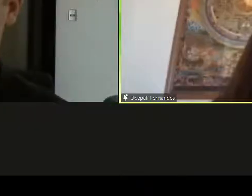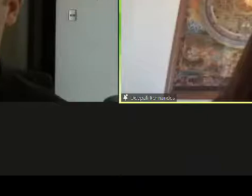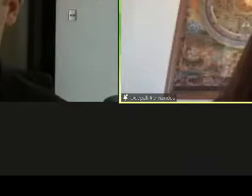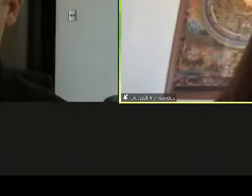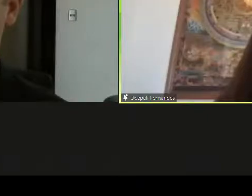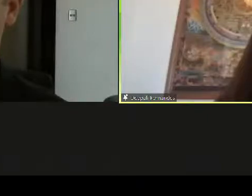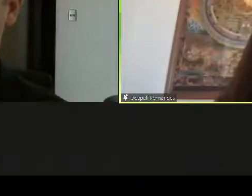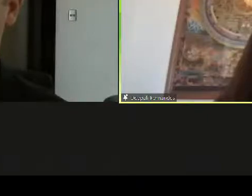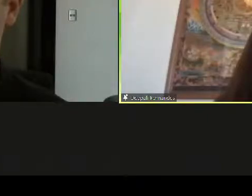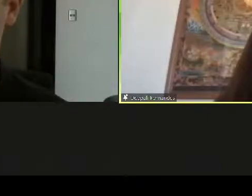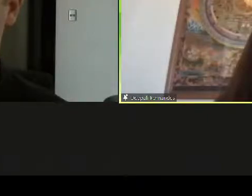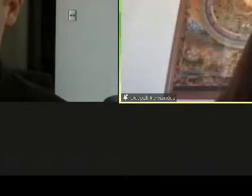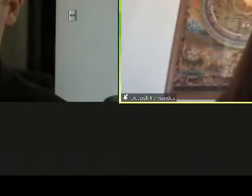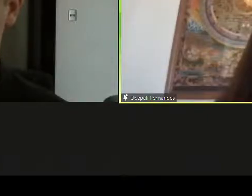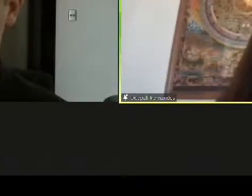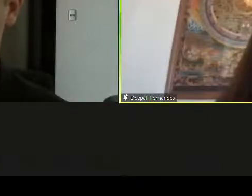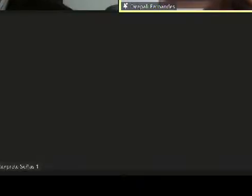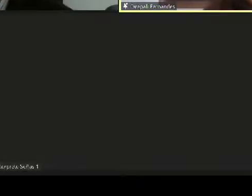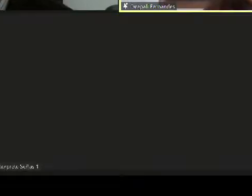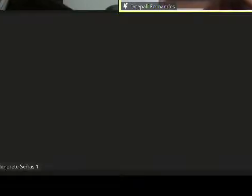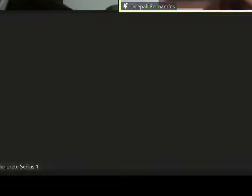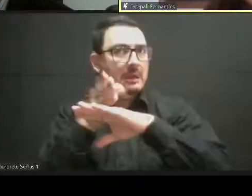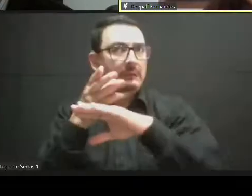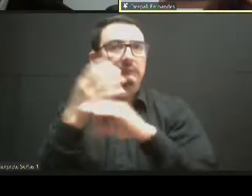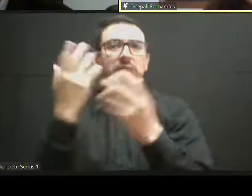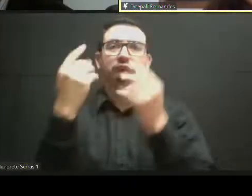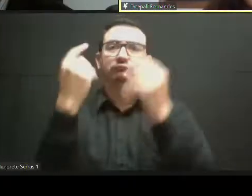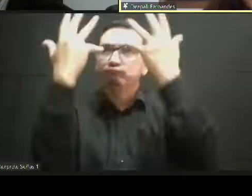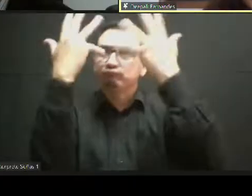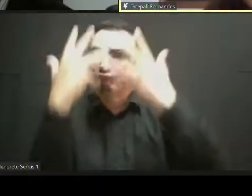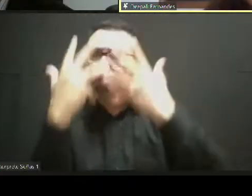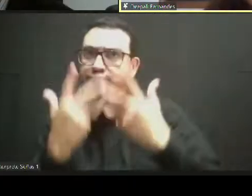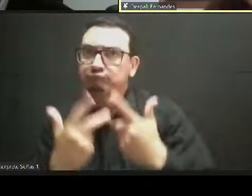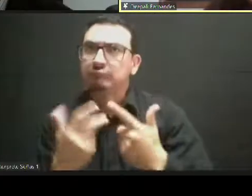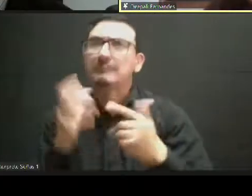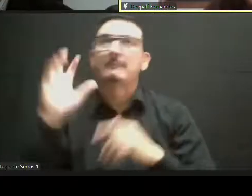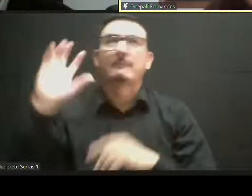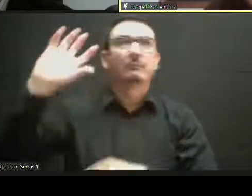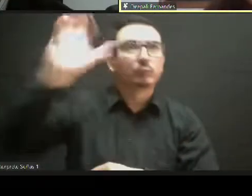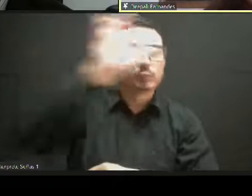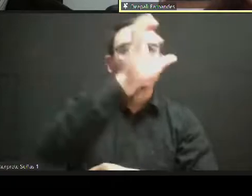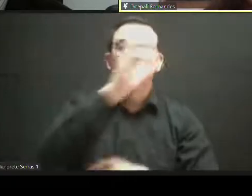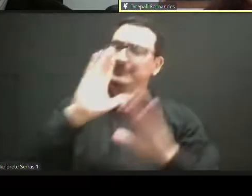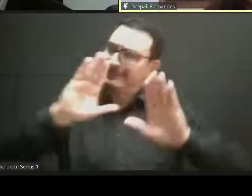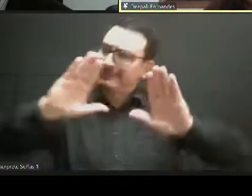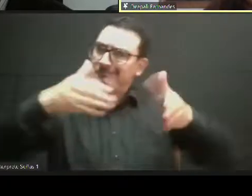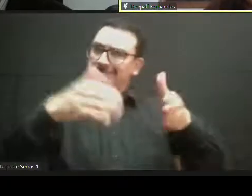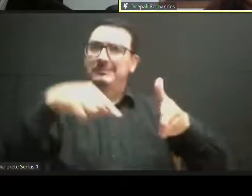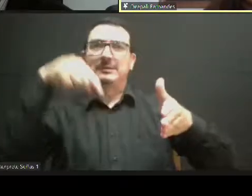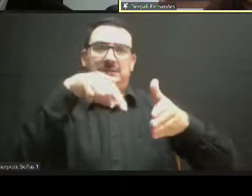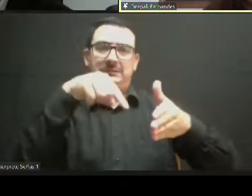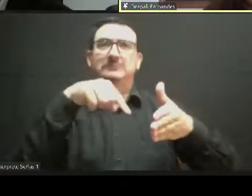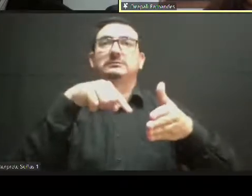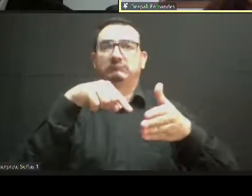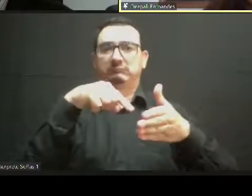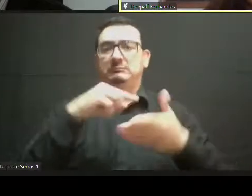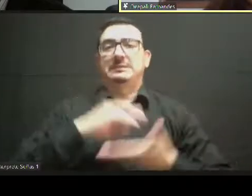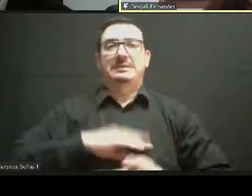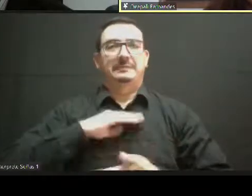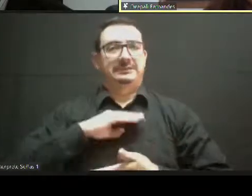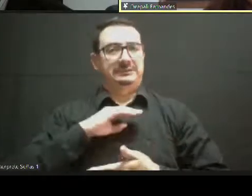have focused on building up their capacity nationally and also to attract multinational corporations are